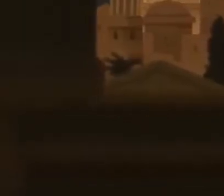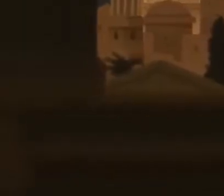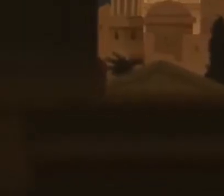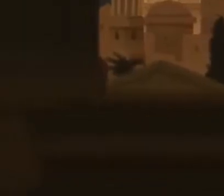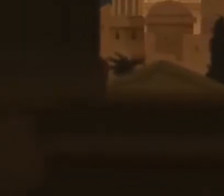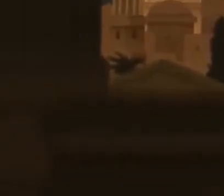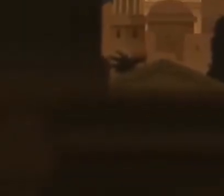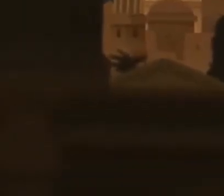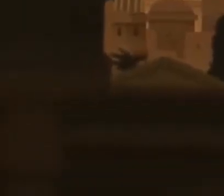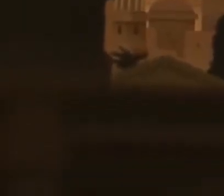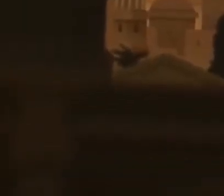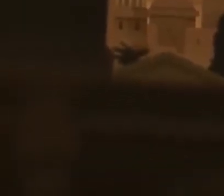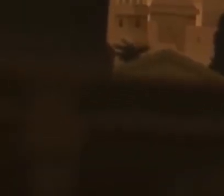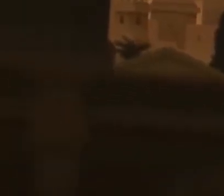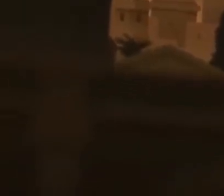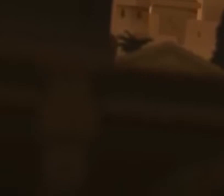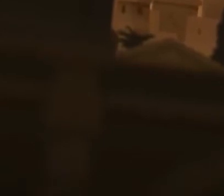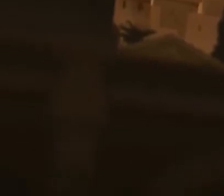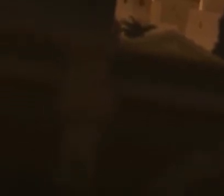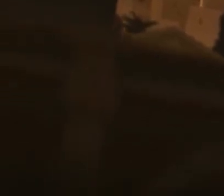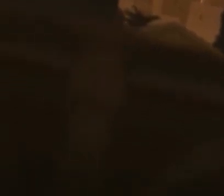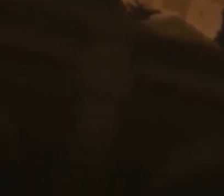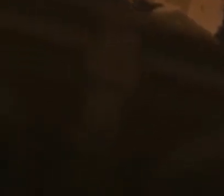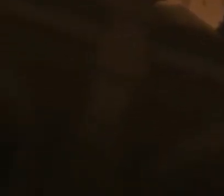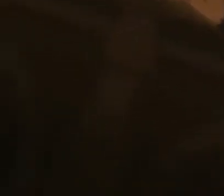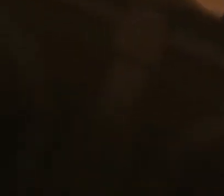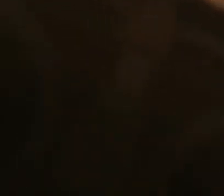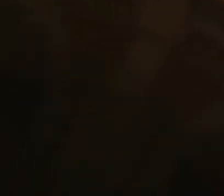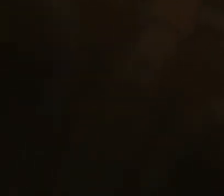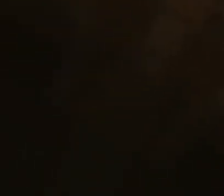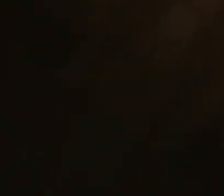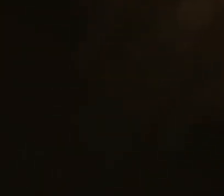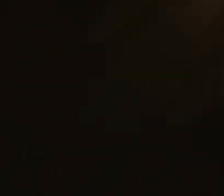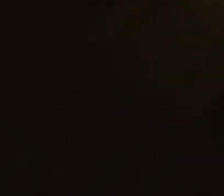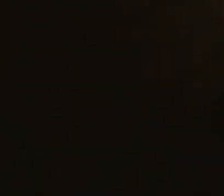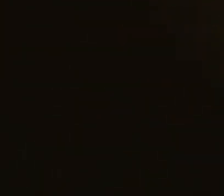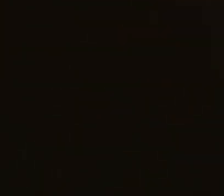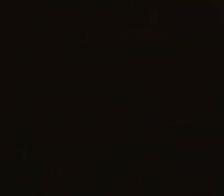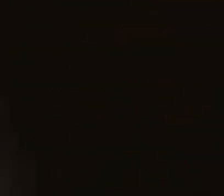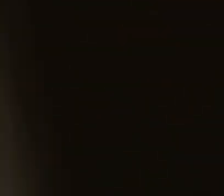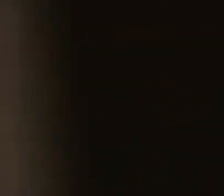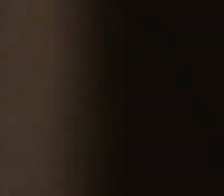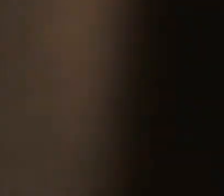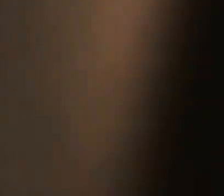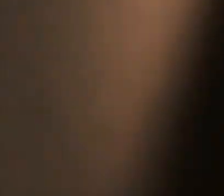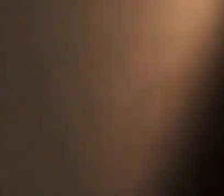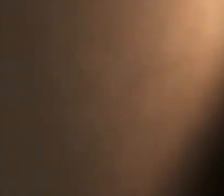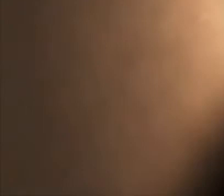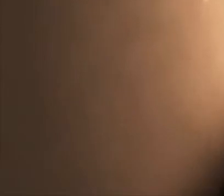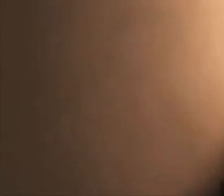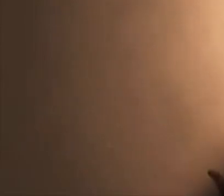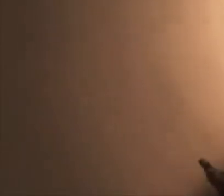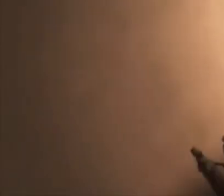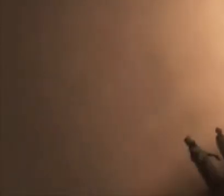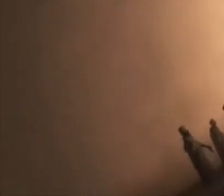of power where Caesar rules the world as king. Yes, you have Jesus' alternative upside-down kingdom, now growing in